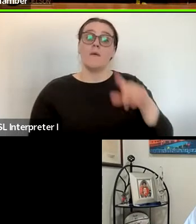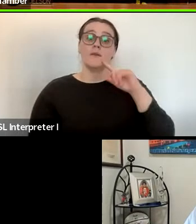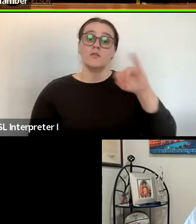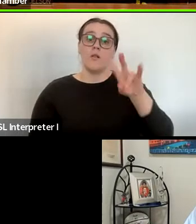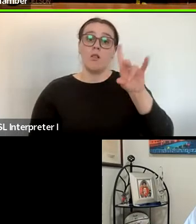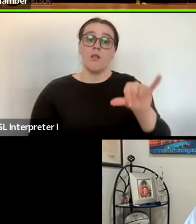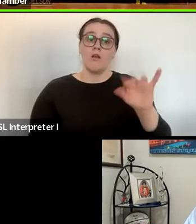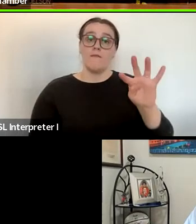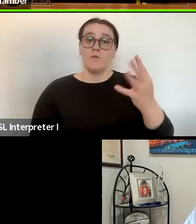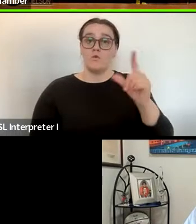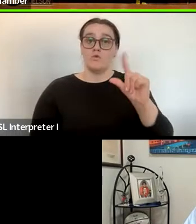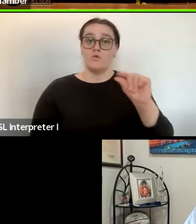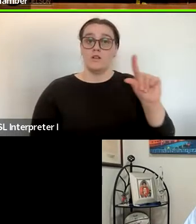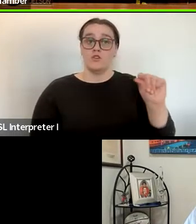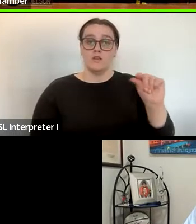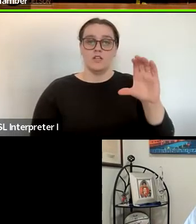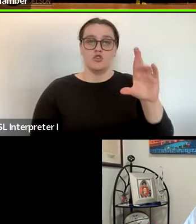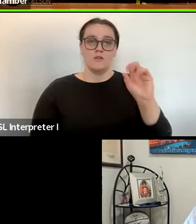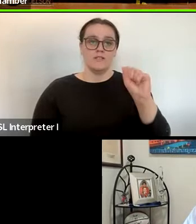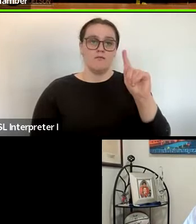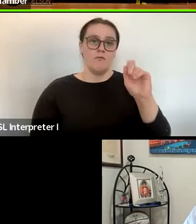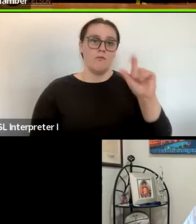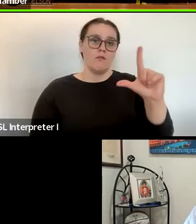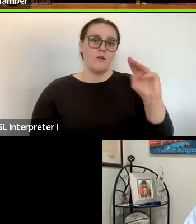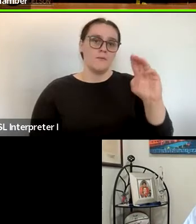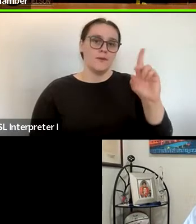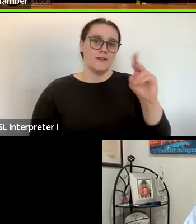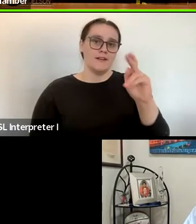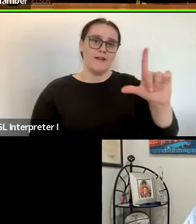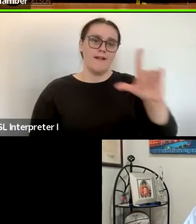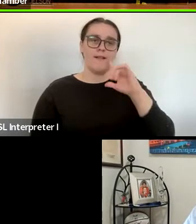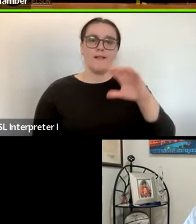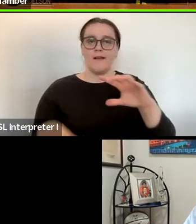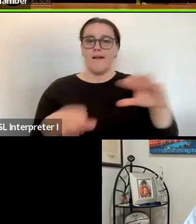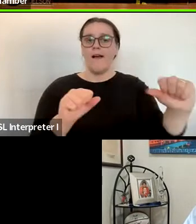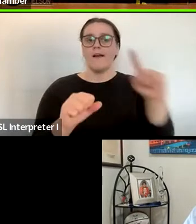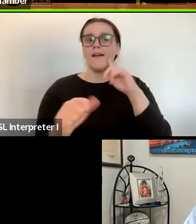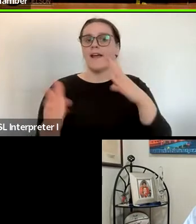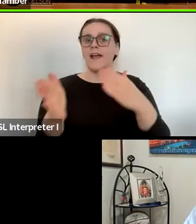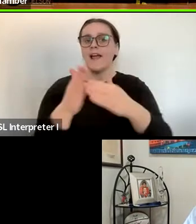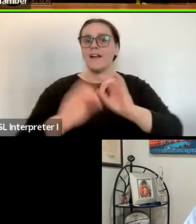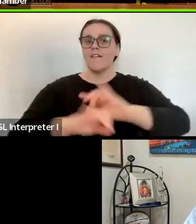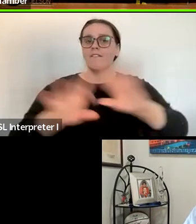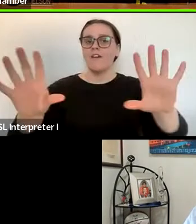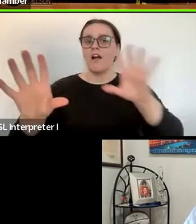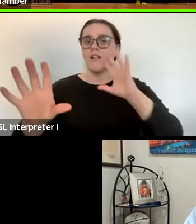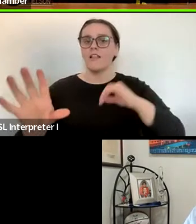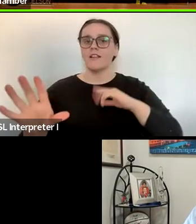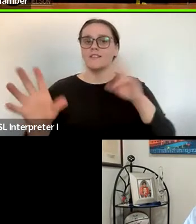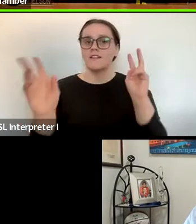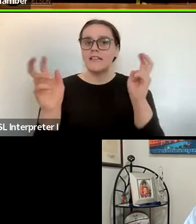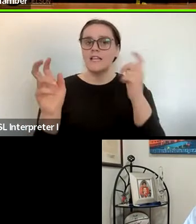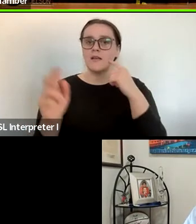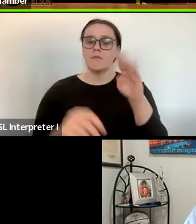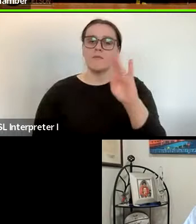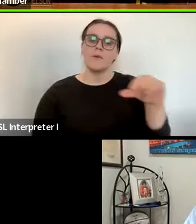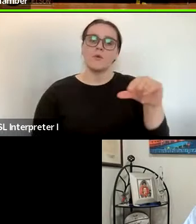McNeil held an anti-violence themed barbecue on the cul-de-sac near her apartment